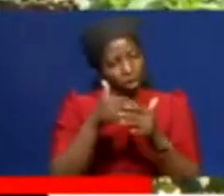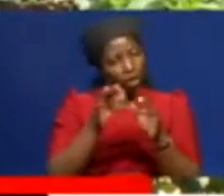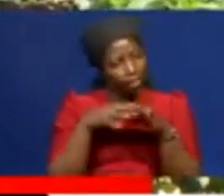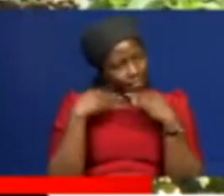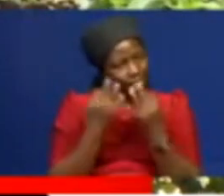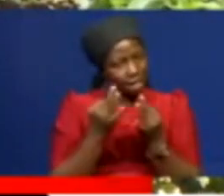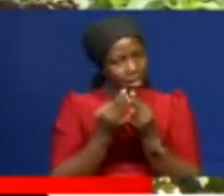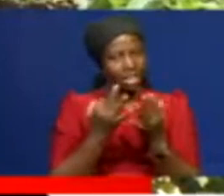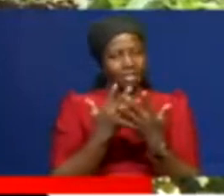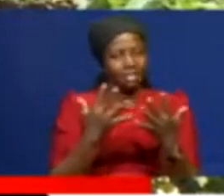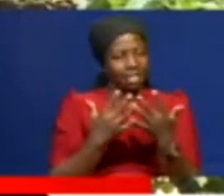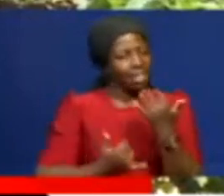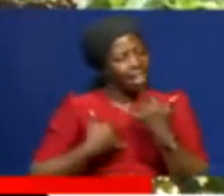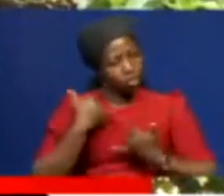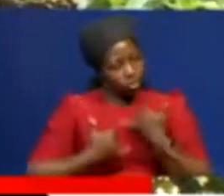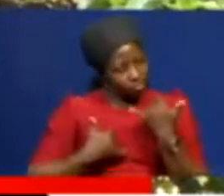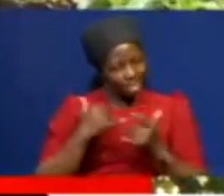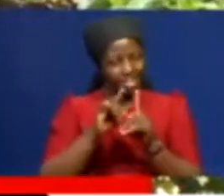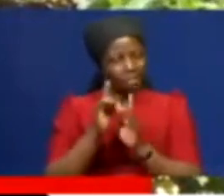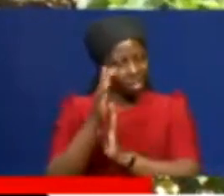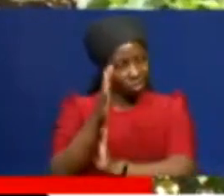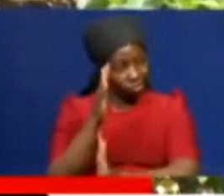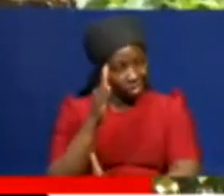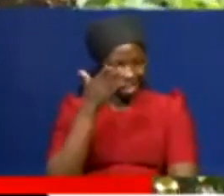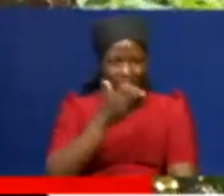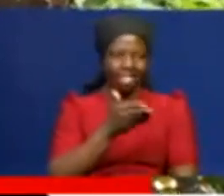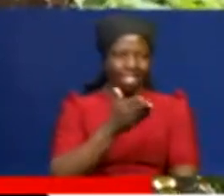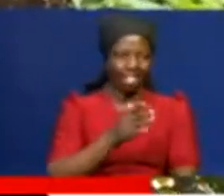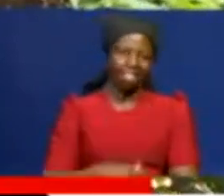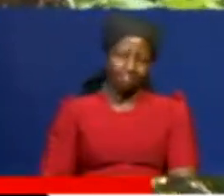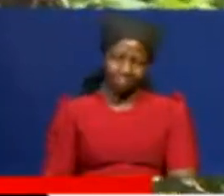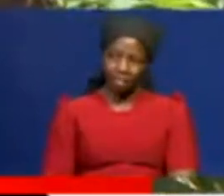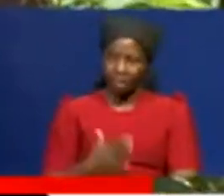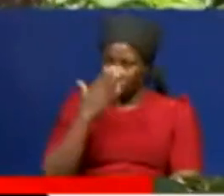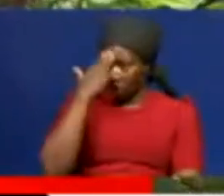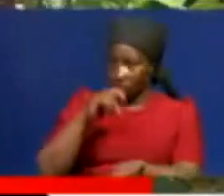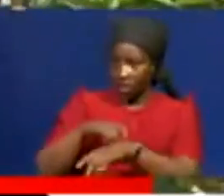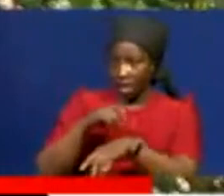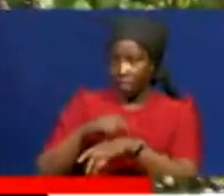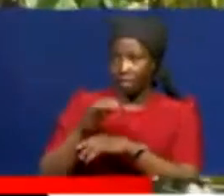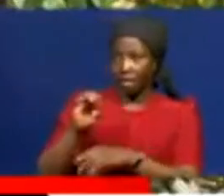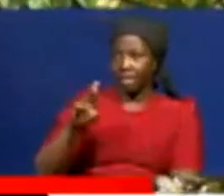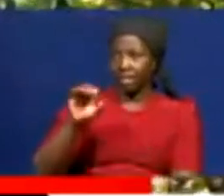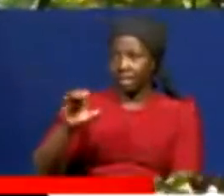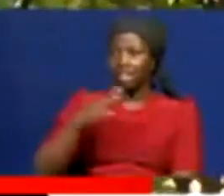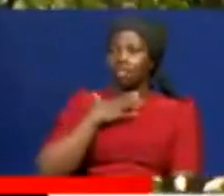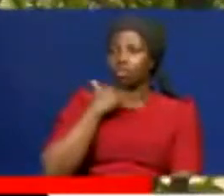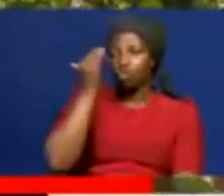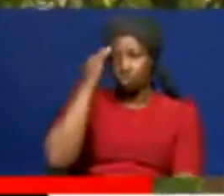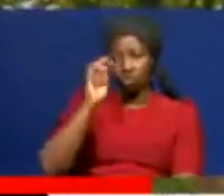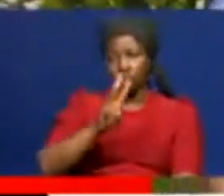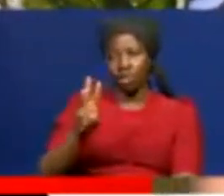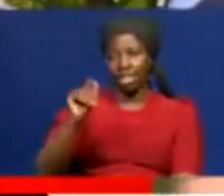fun. And of course, security is guaranteed. All right. Yeah. Well, in the interest of time, Eric, I would like to know, Western Kenya region